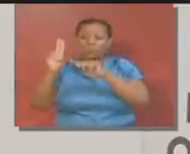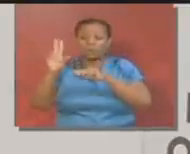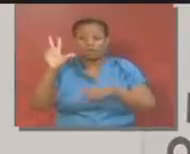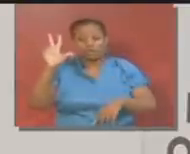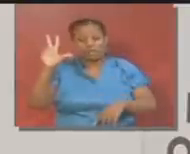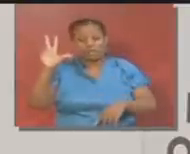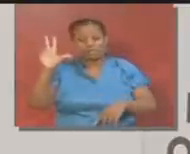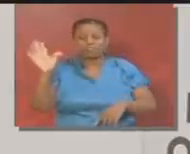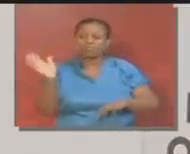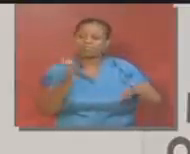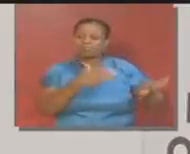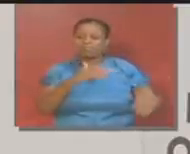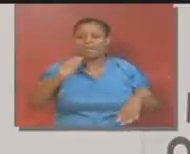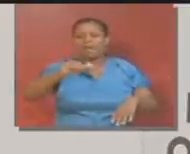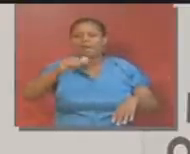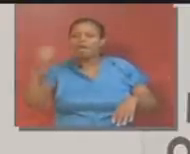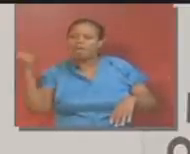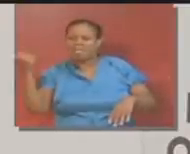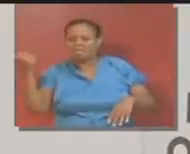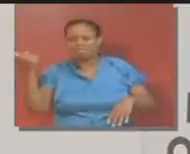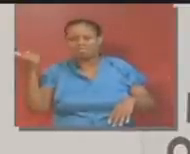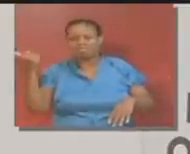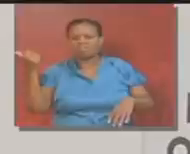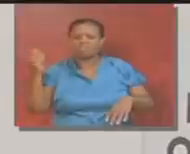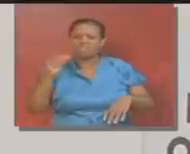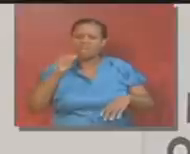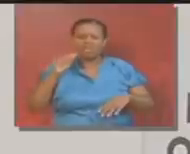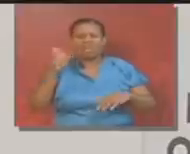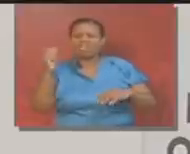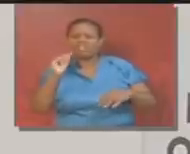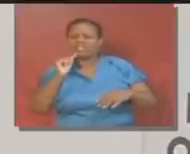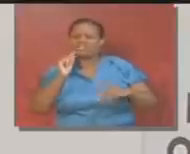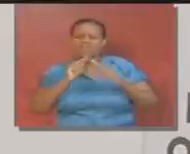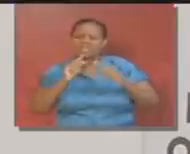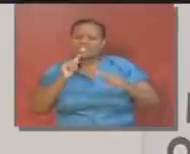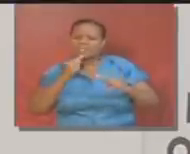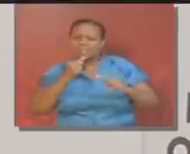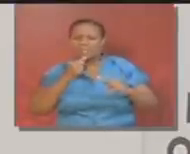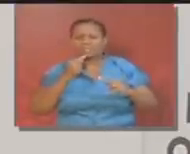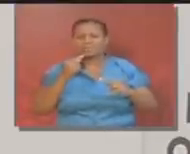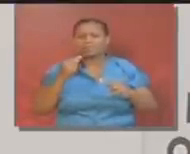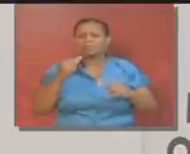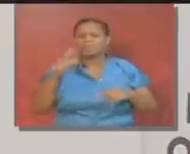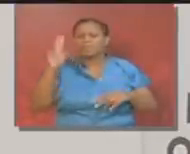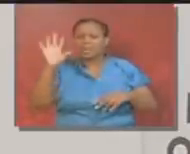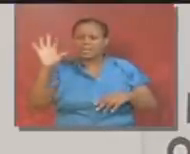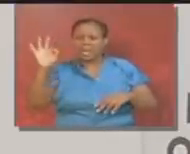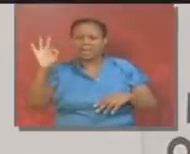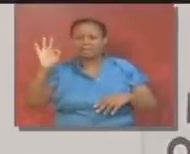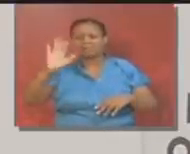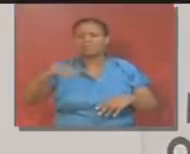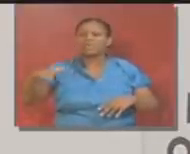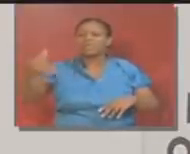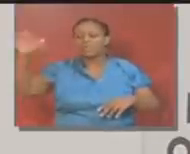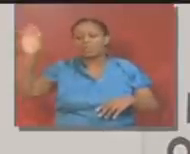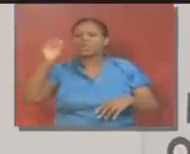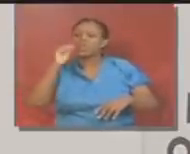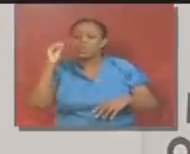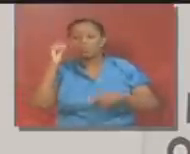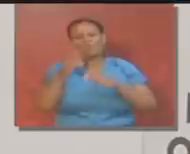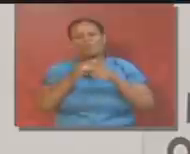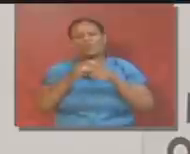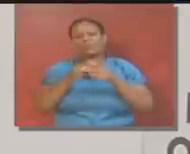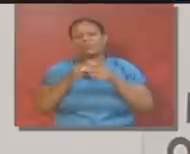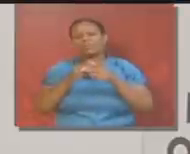The last one we had, case number 29, was just discharged a few days ago. So presently we have nobody in